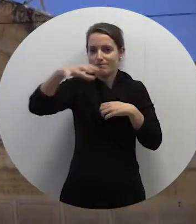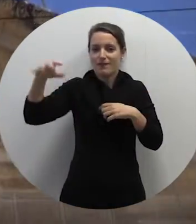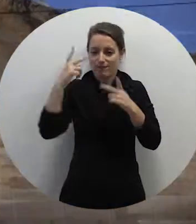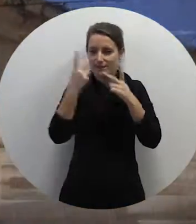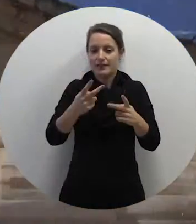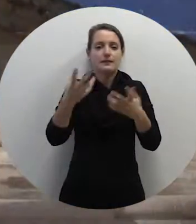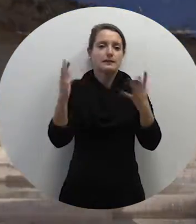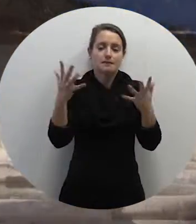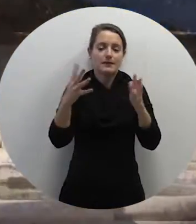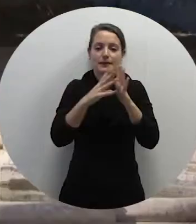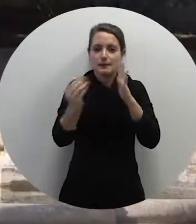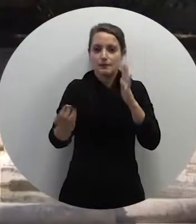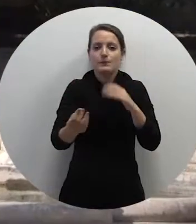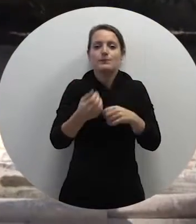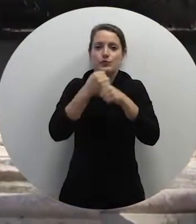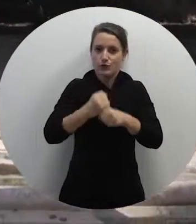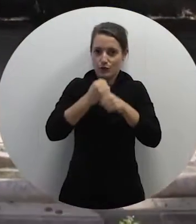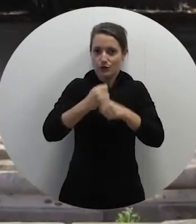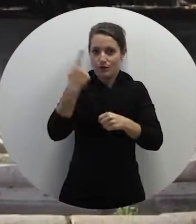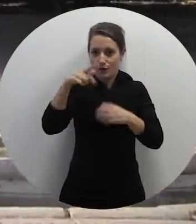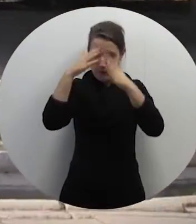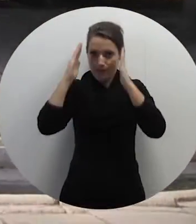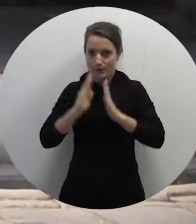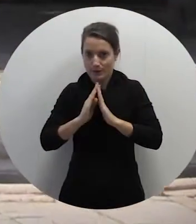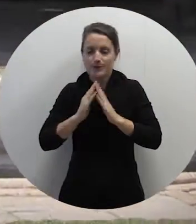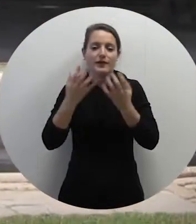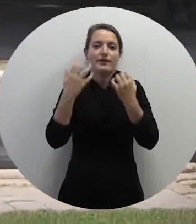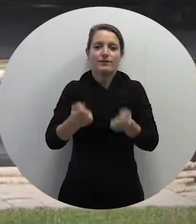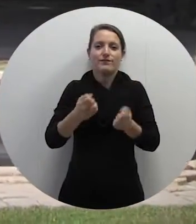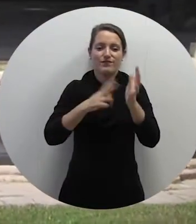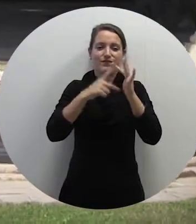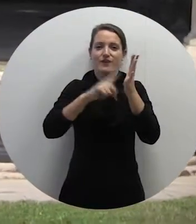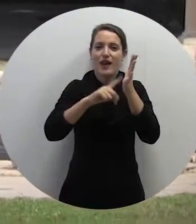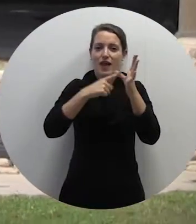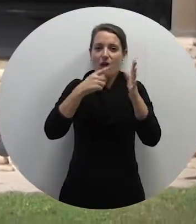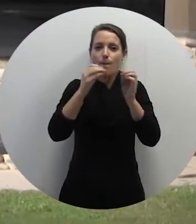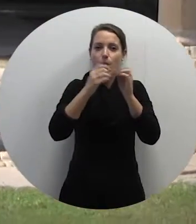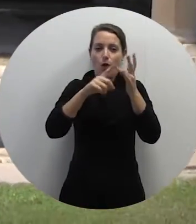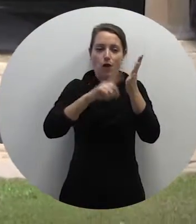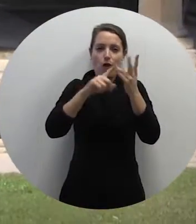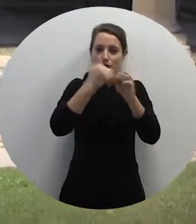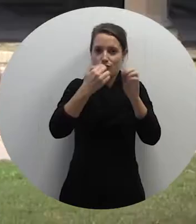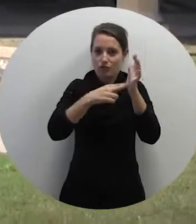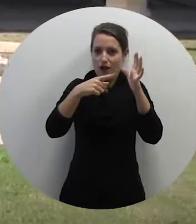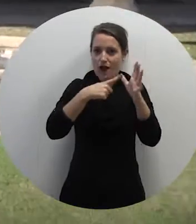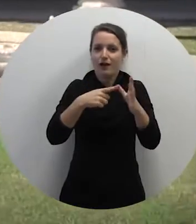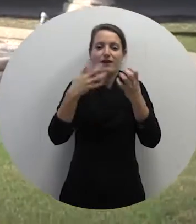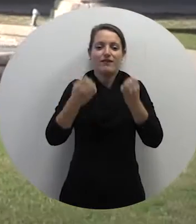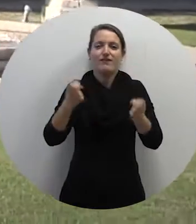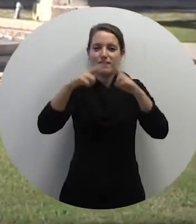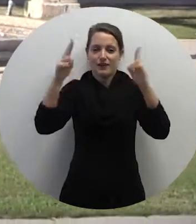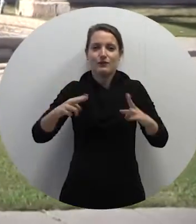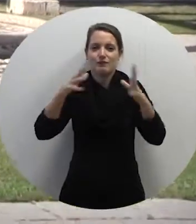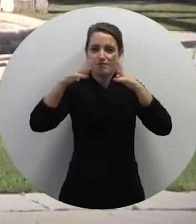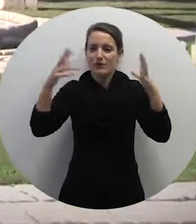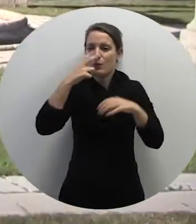Lady. Villa Bologna, the former residence of Lord Strickland, Prime Minister of Malta from 1927 to